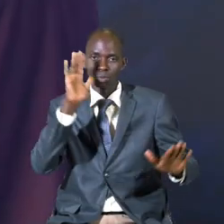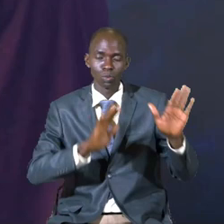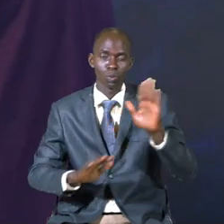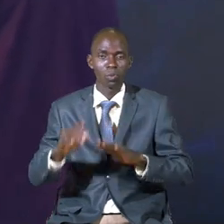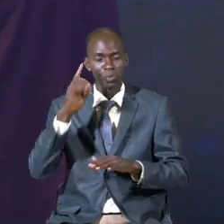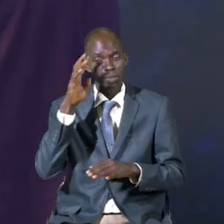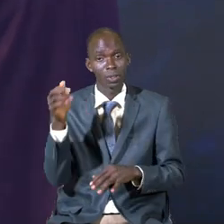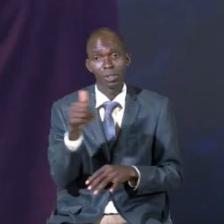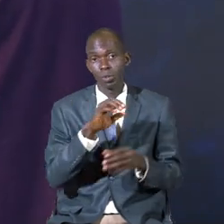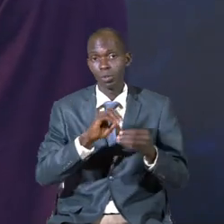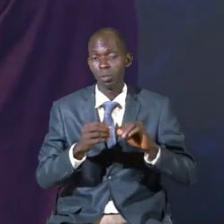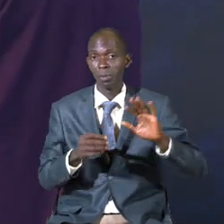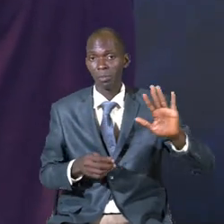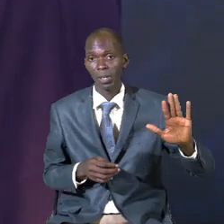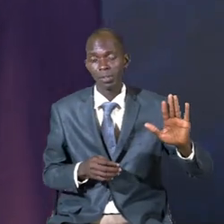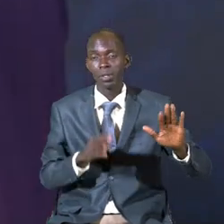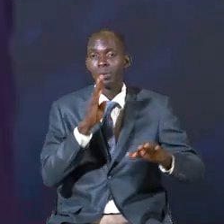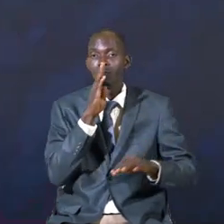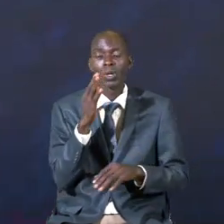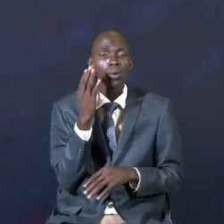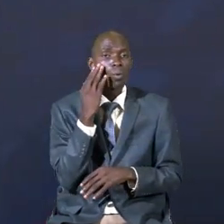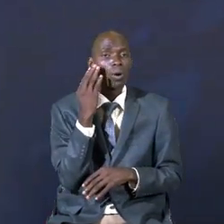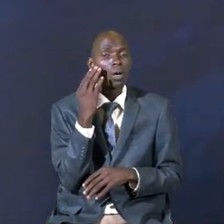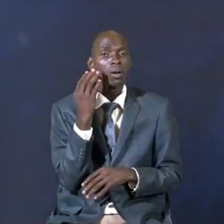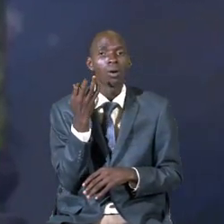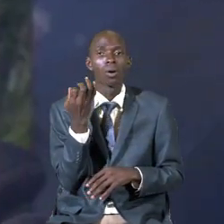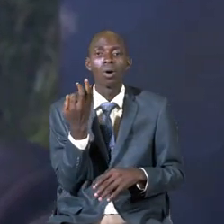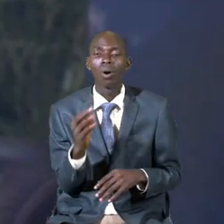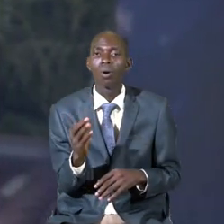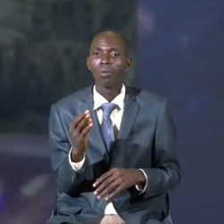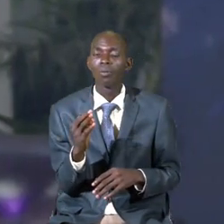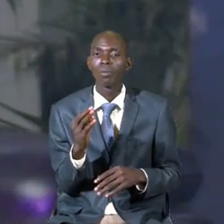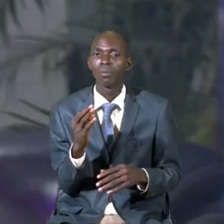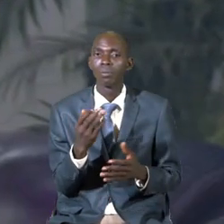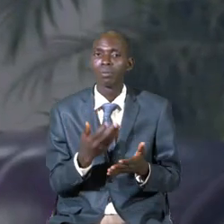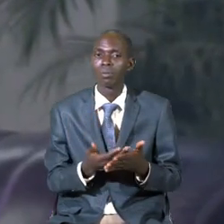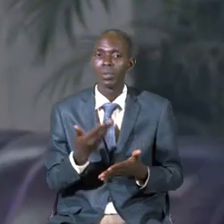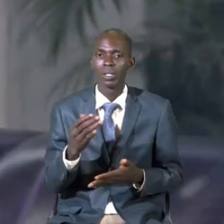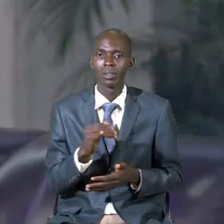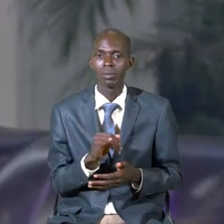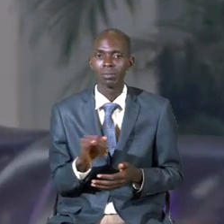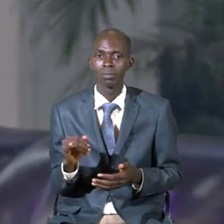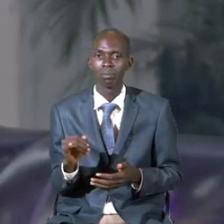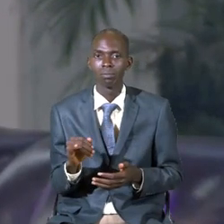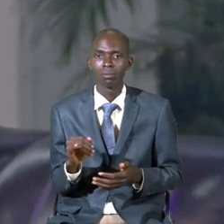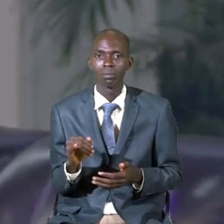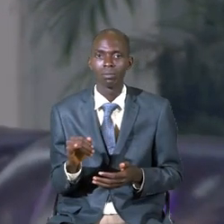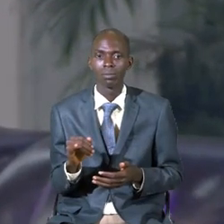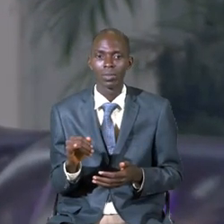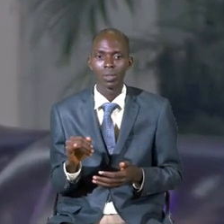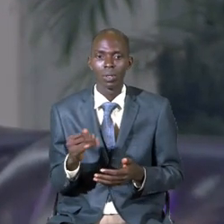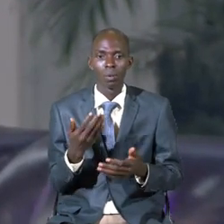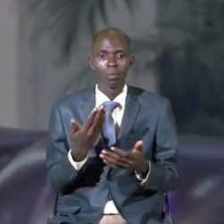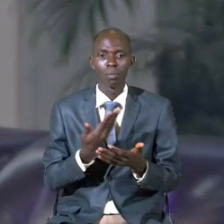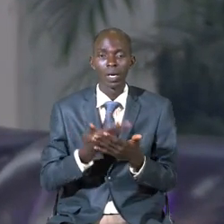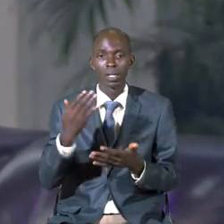five beware of buying phony trials funny trials